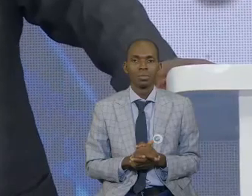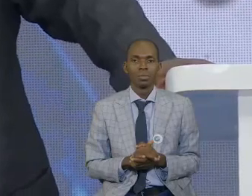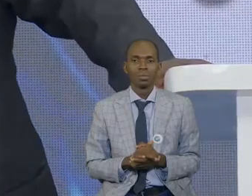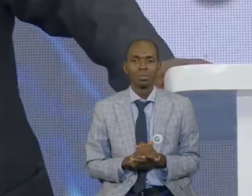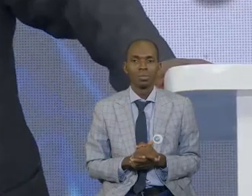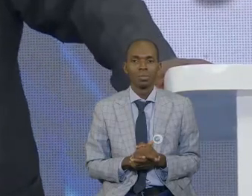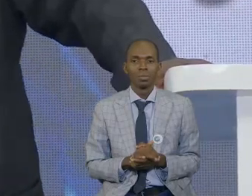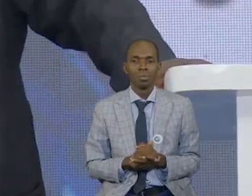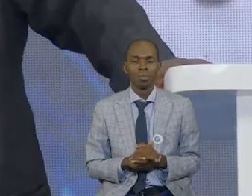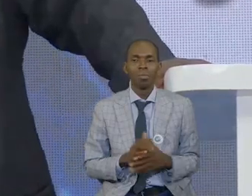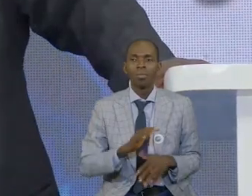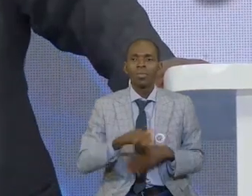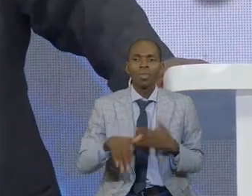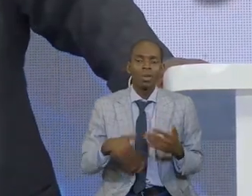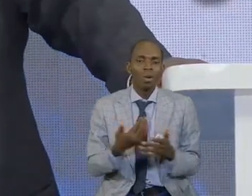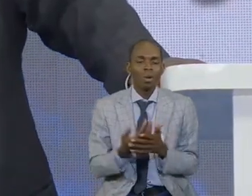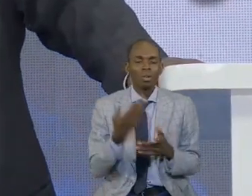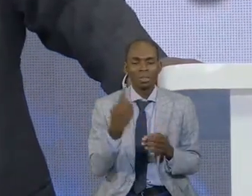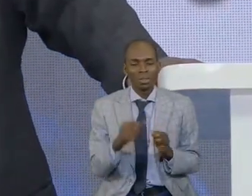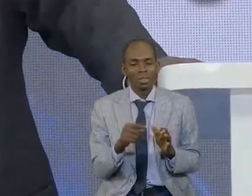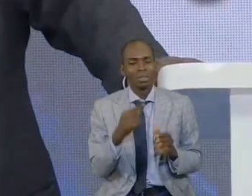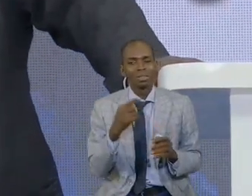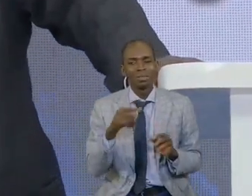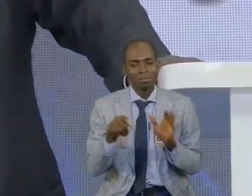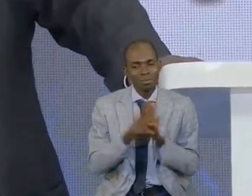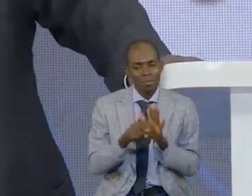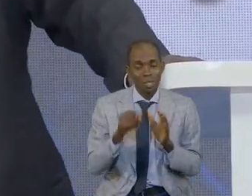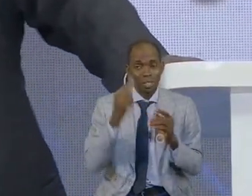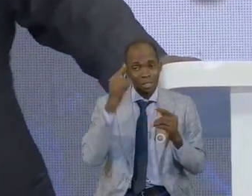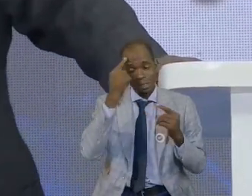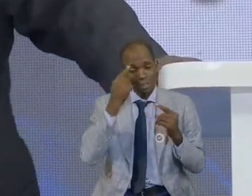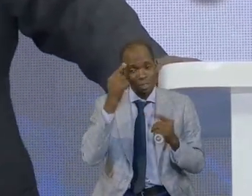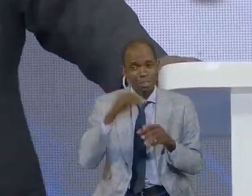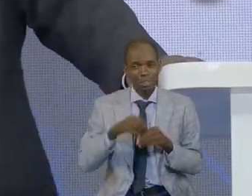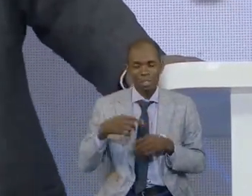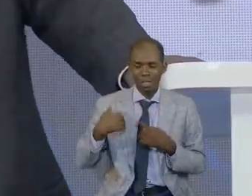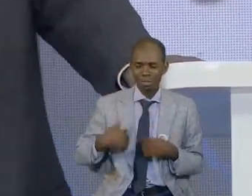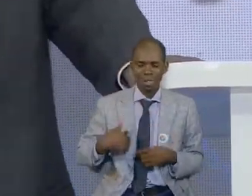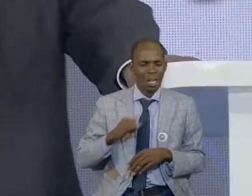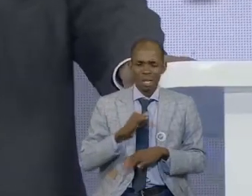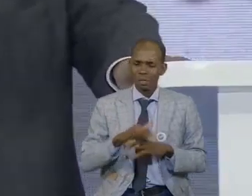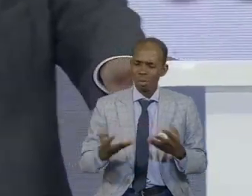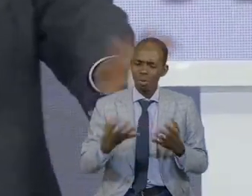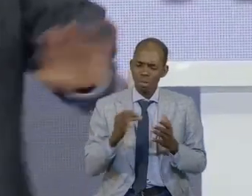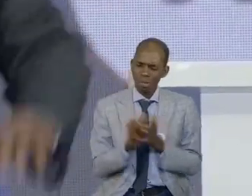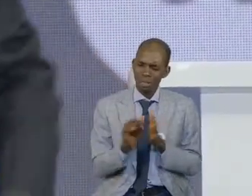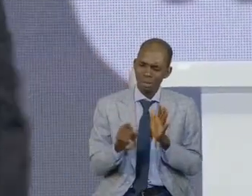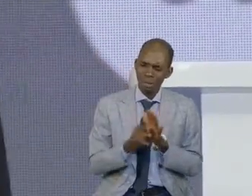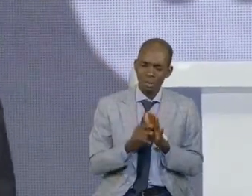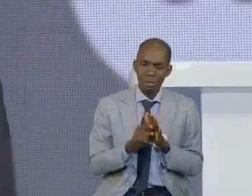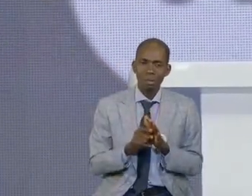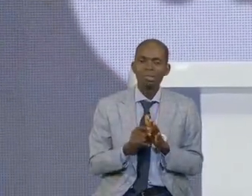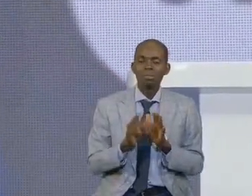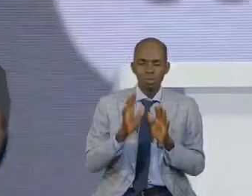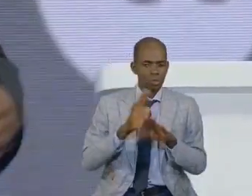All those thoughts in the heart, I don't want them. Don't touch them. Don't